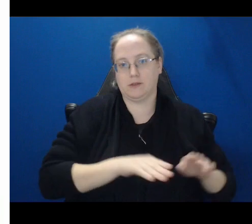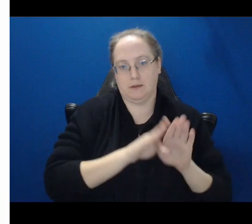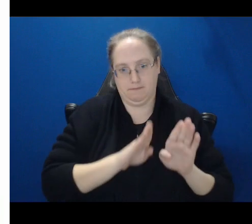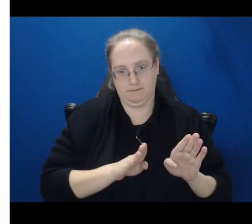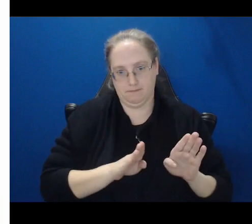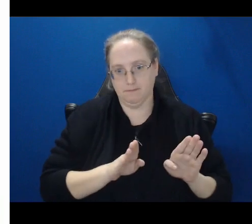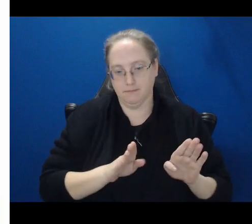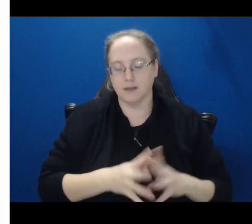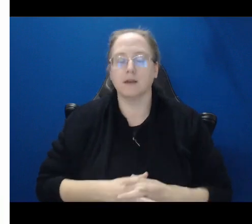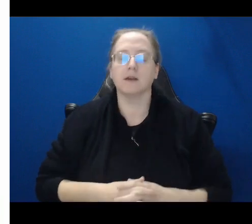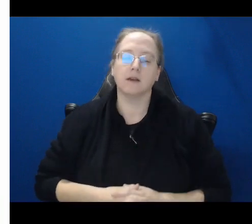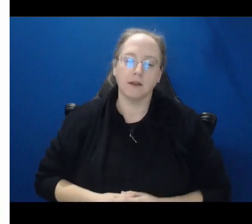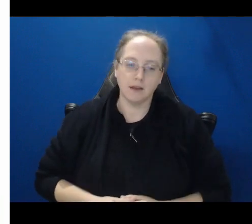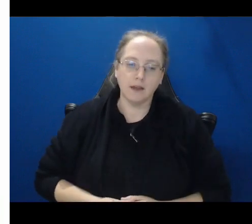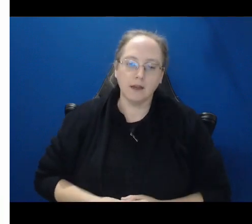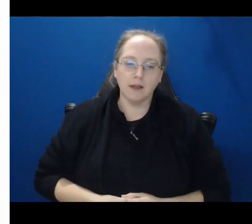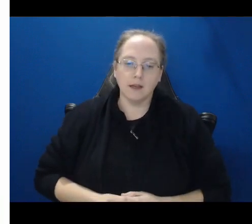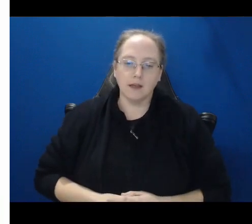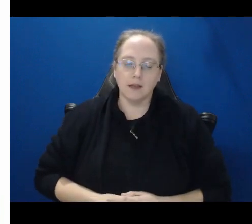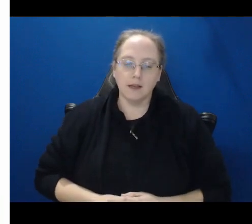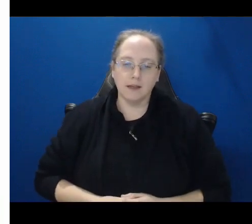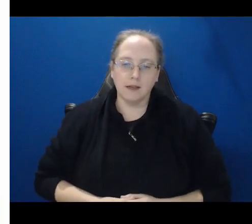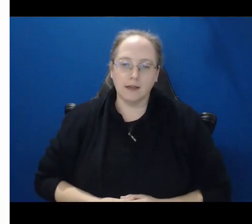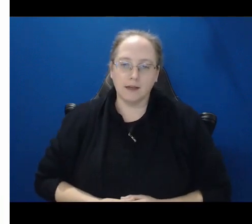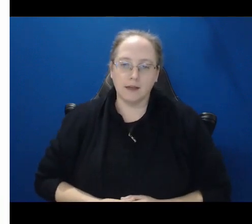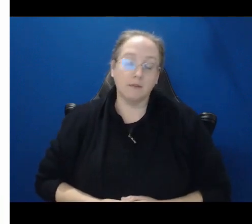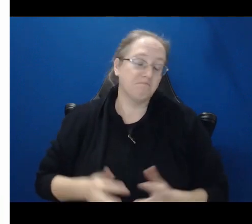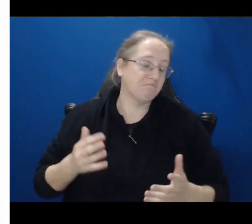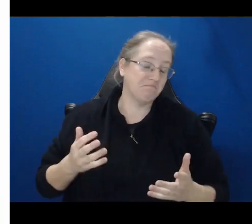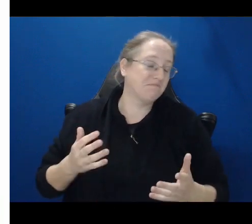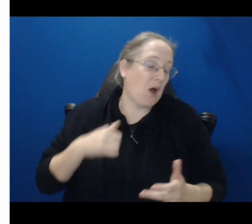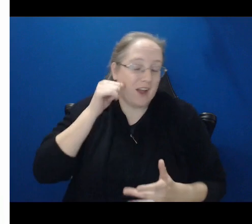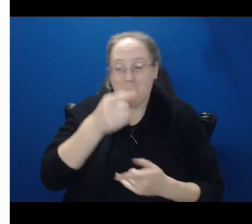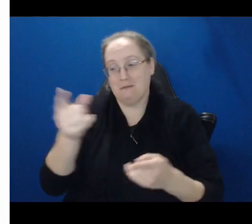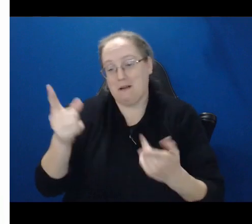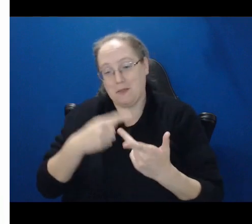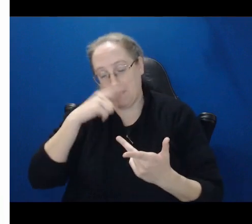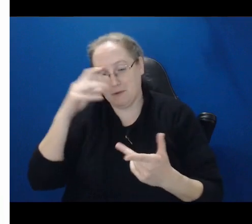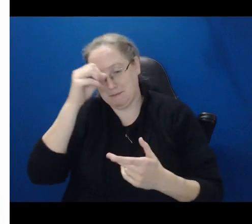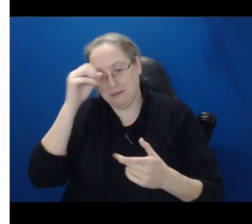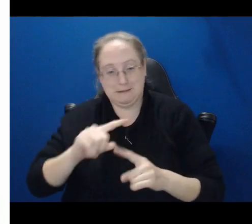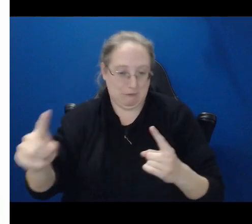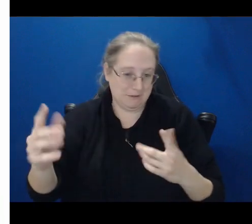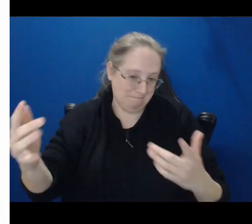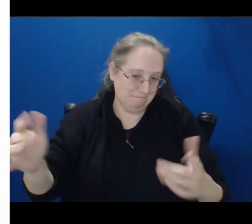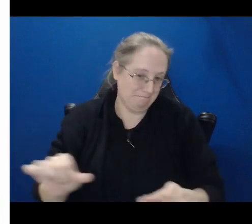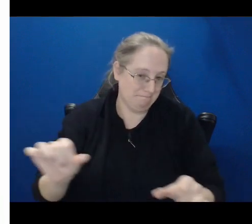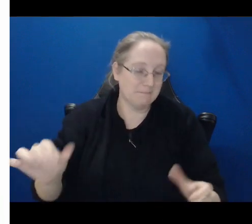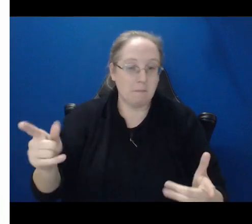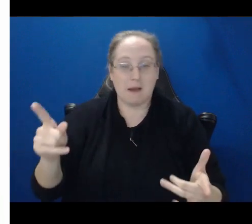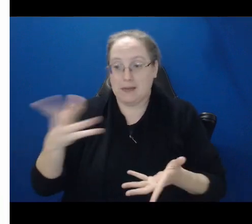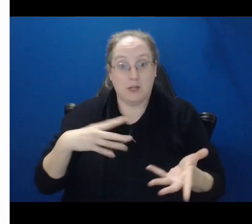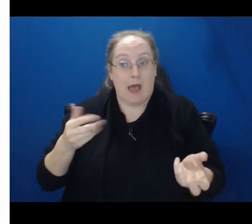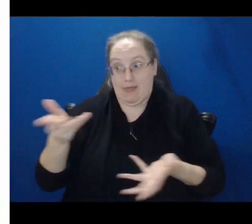I'm sure there are people who would differ about that, and it's a big conversation, but yeah,